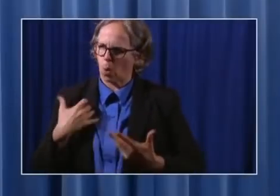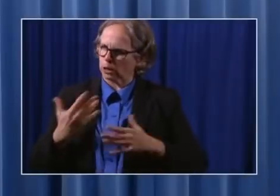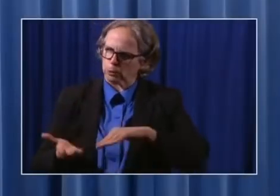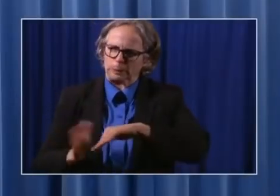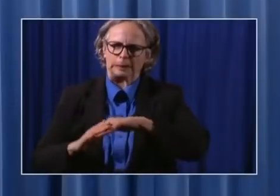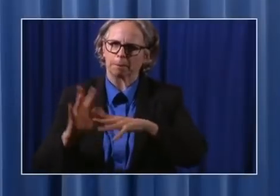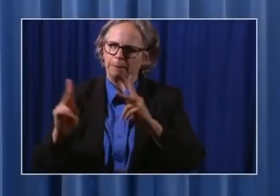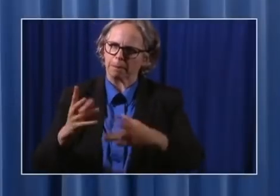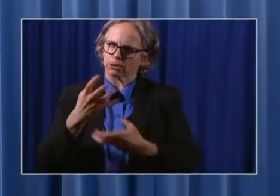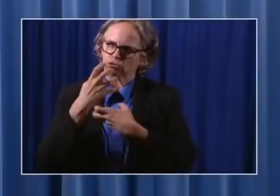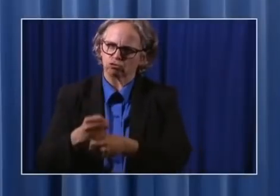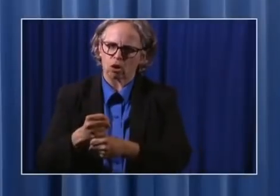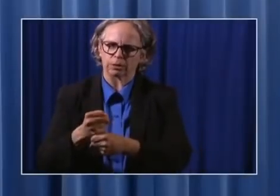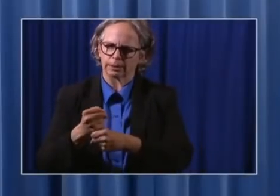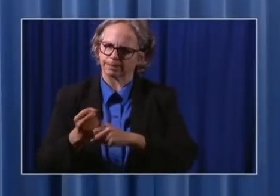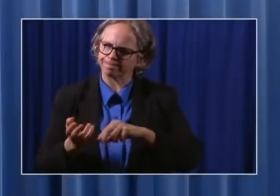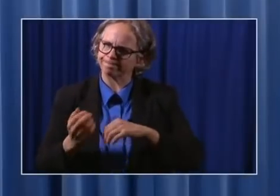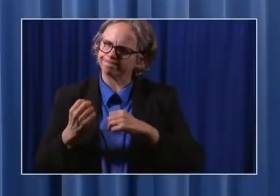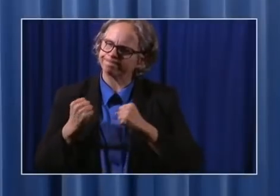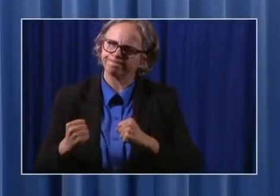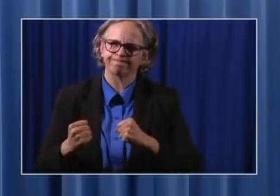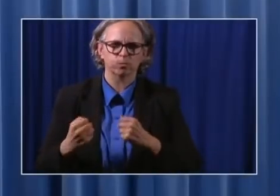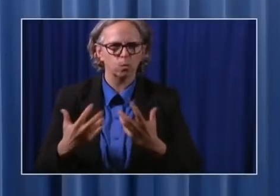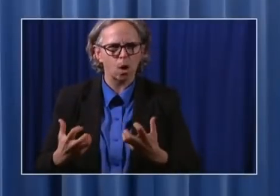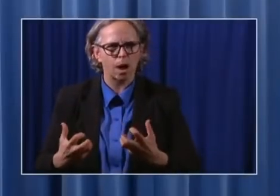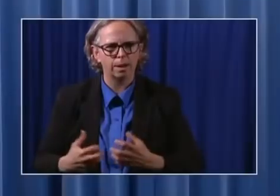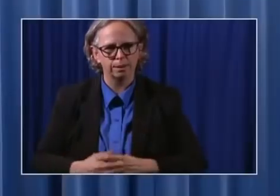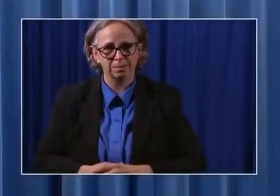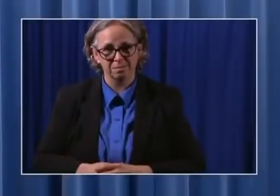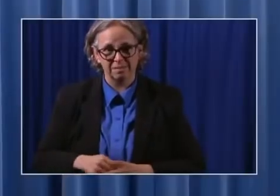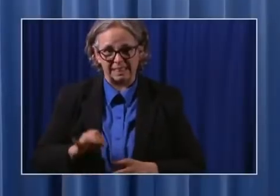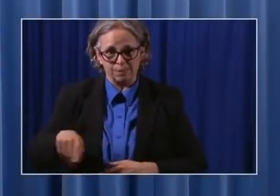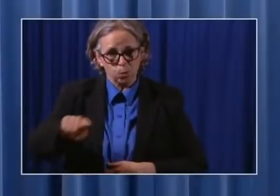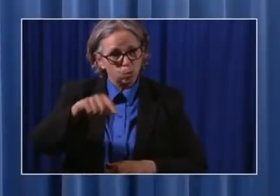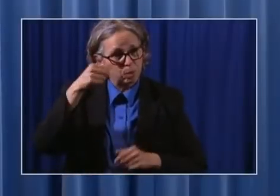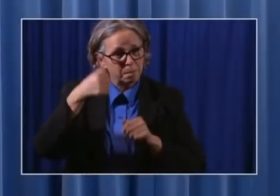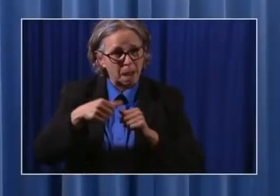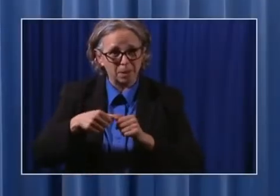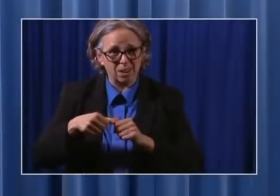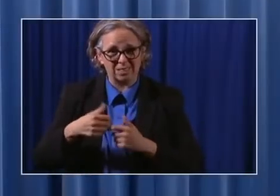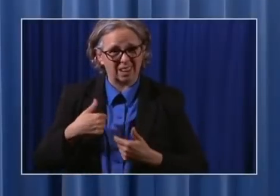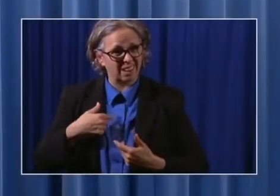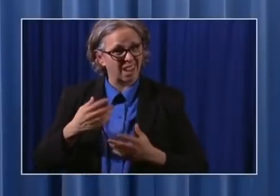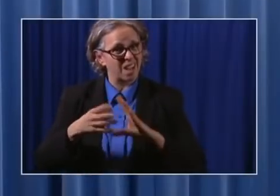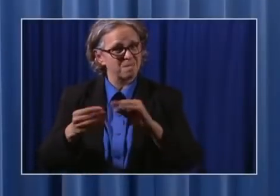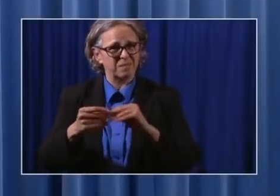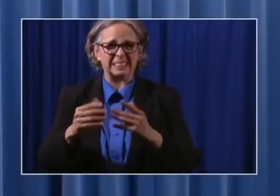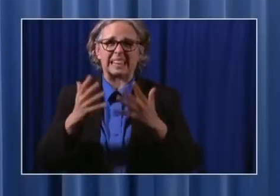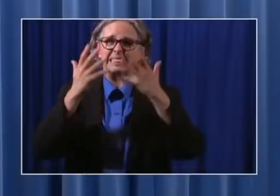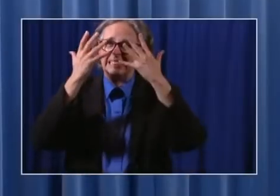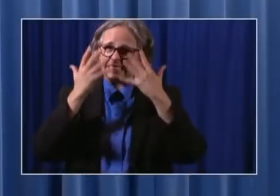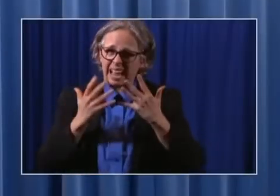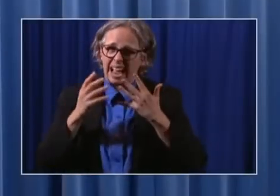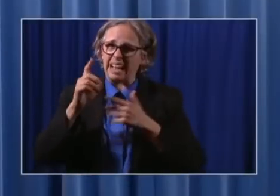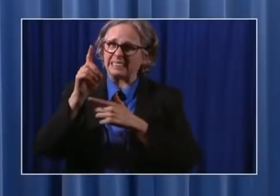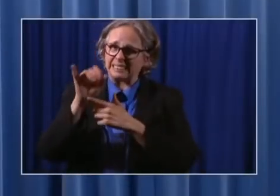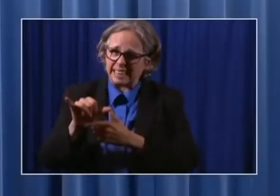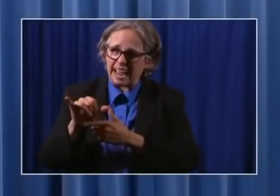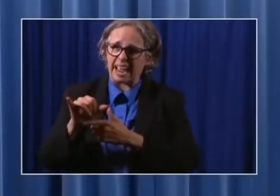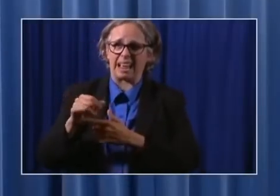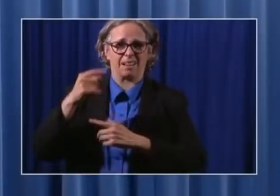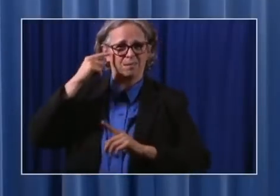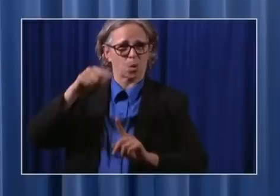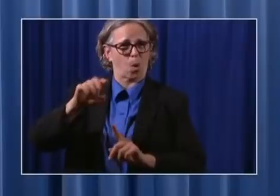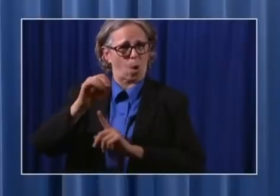this was the statement I put out, it's a sad day for Ohio. It was a sad day for